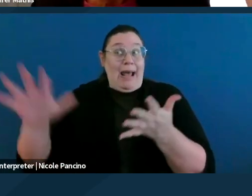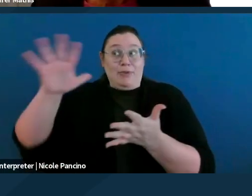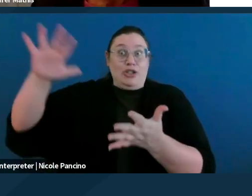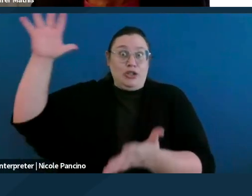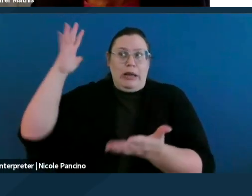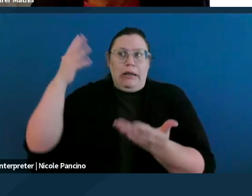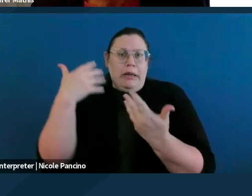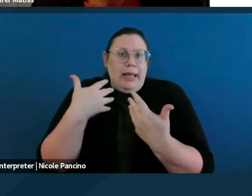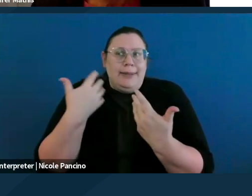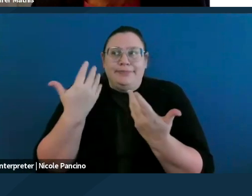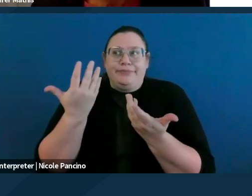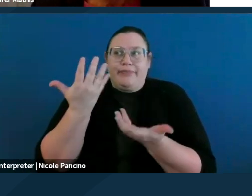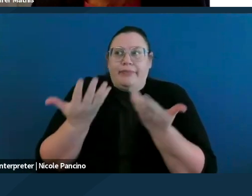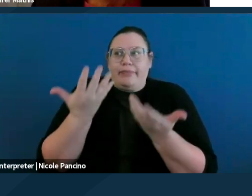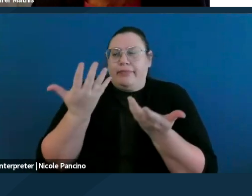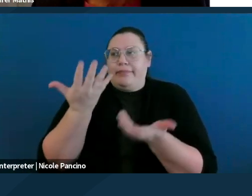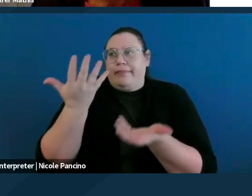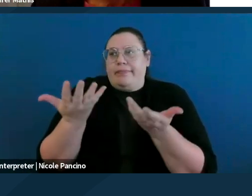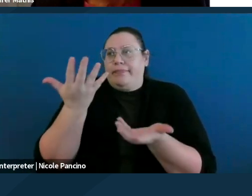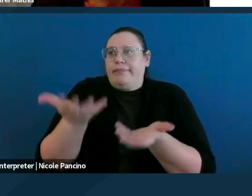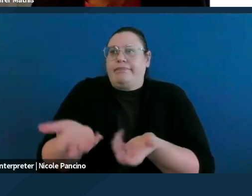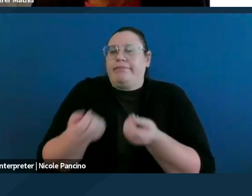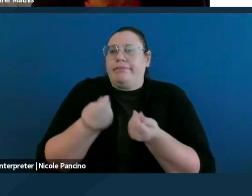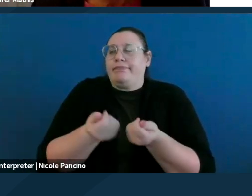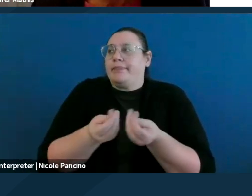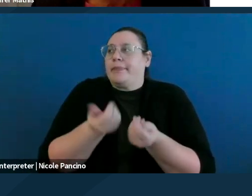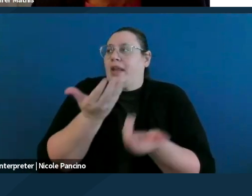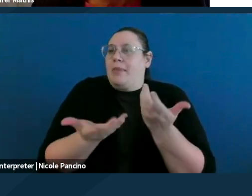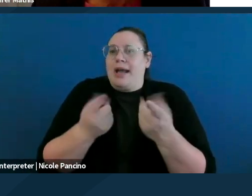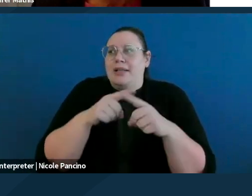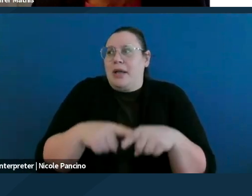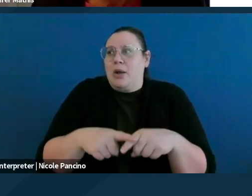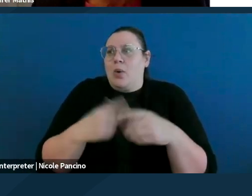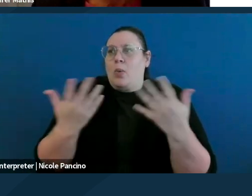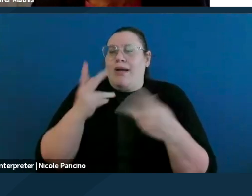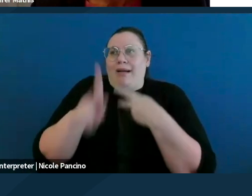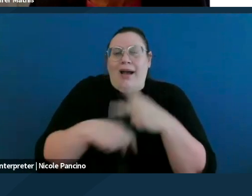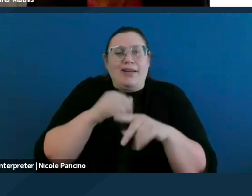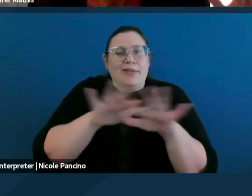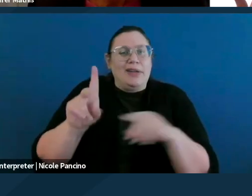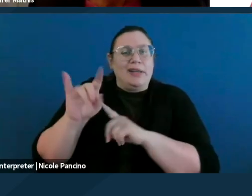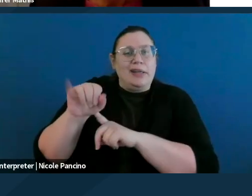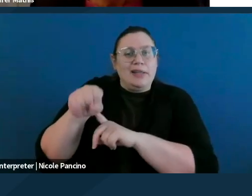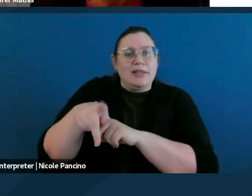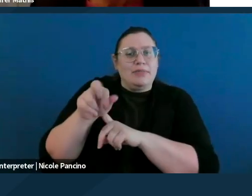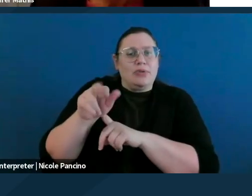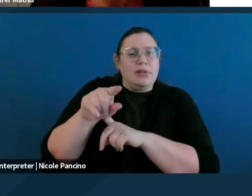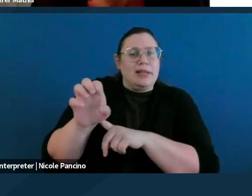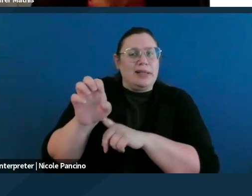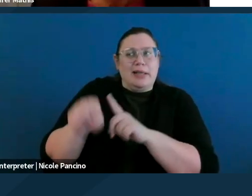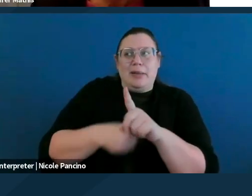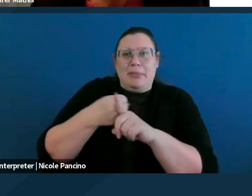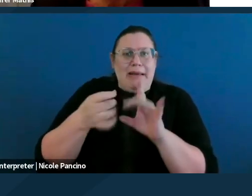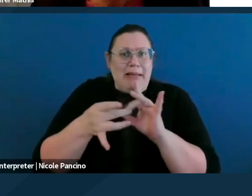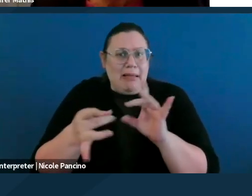on what kind of disparate impact claim it would be, but generally, I think it